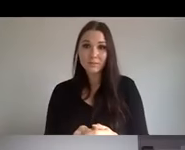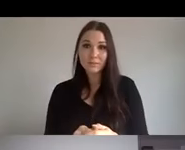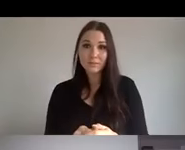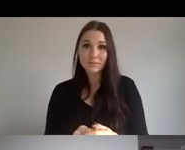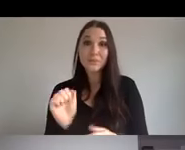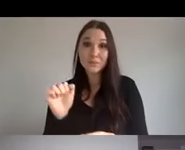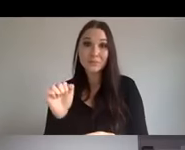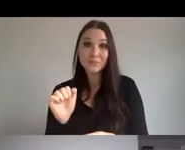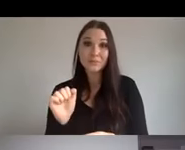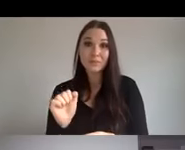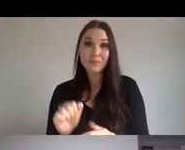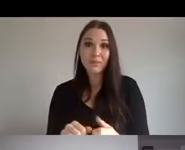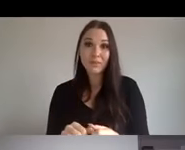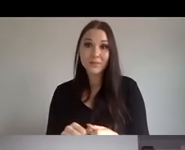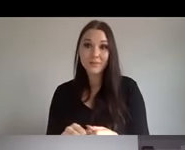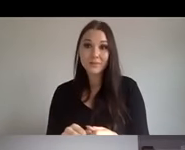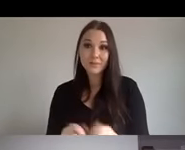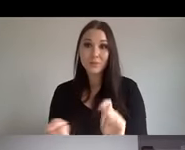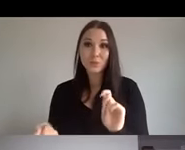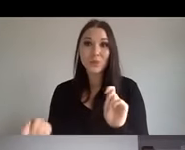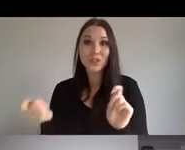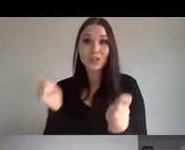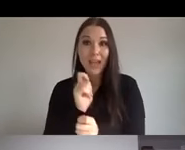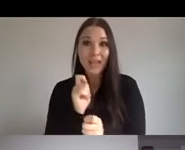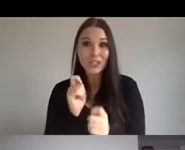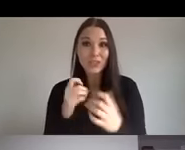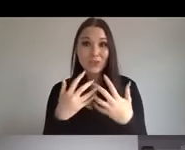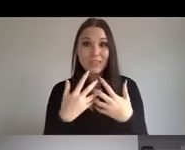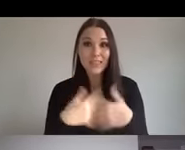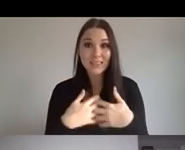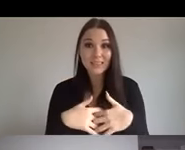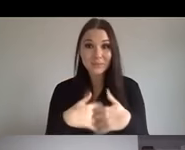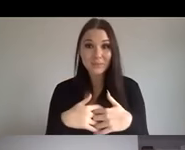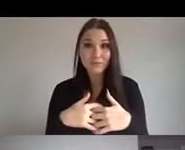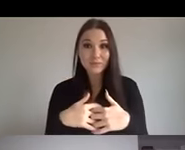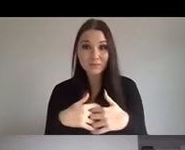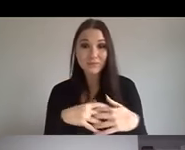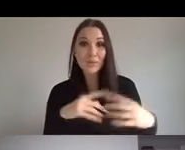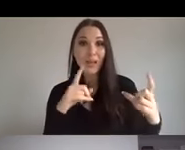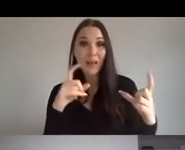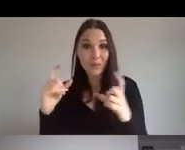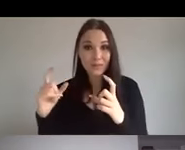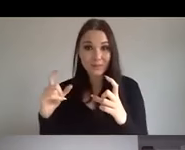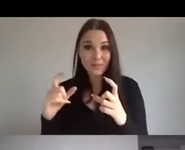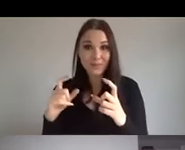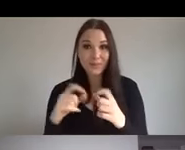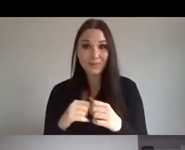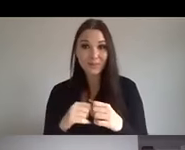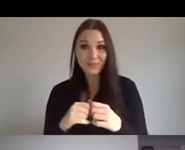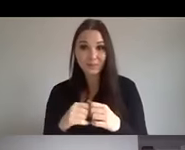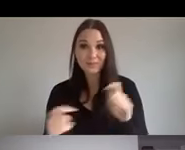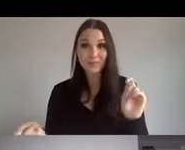actually changed from an RFID system in the beginning of the year to cameras. So that changed a